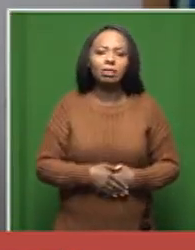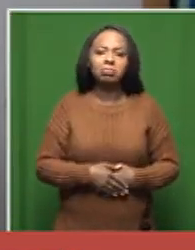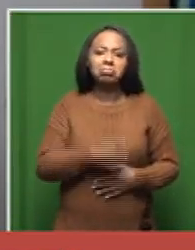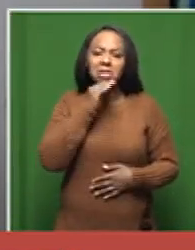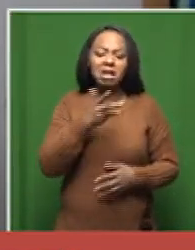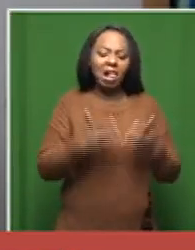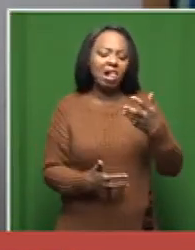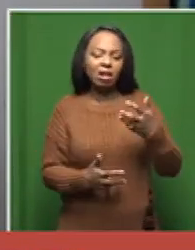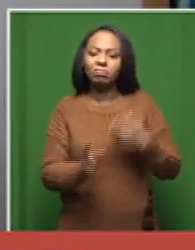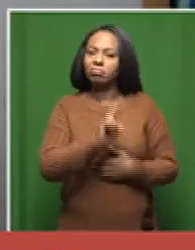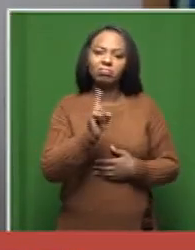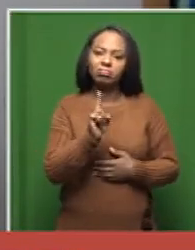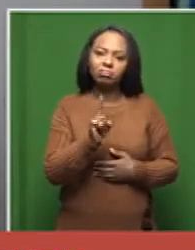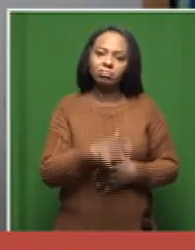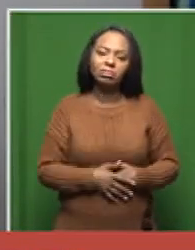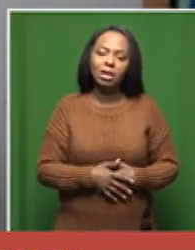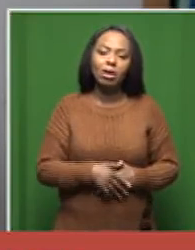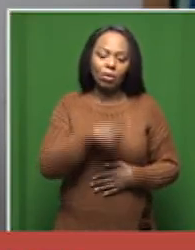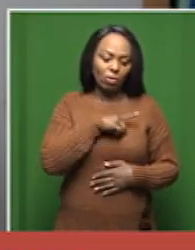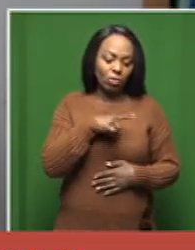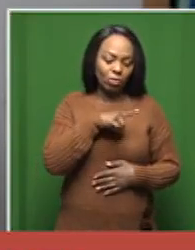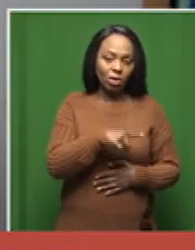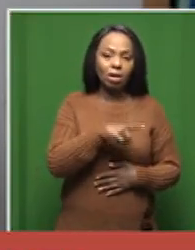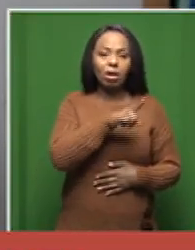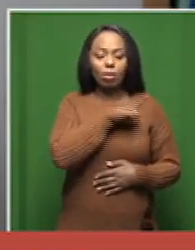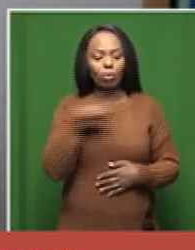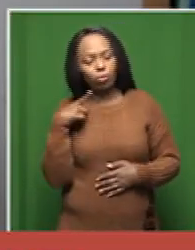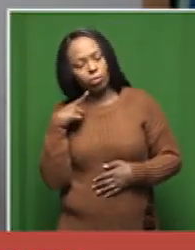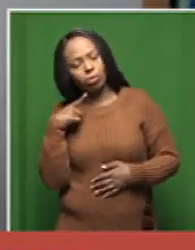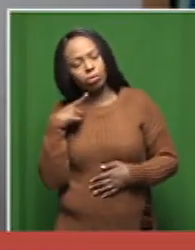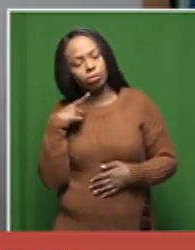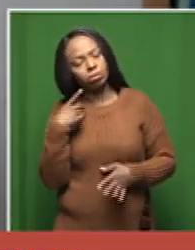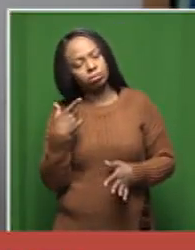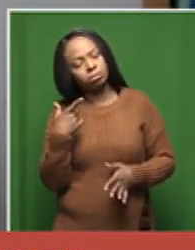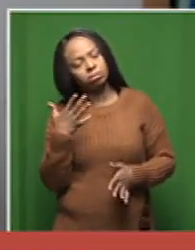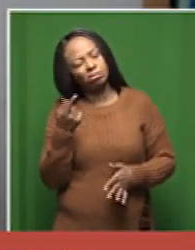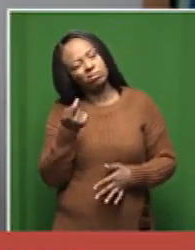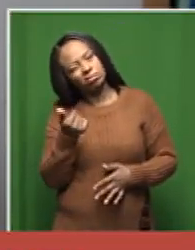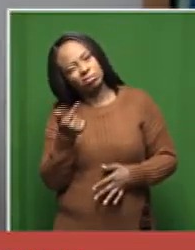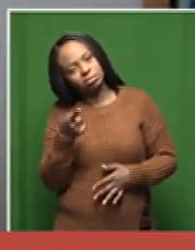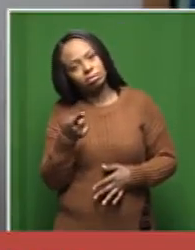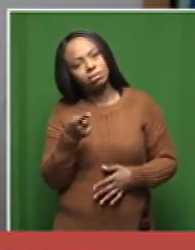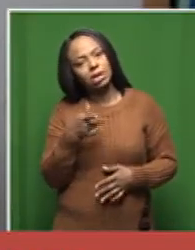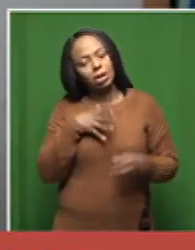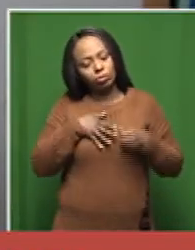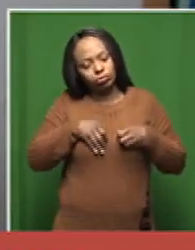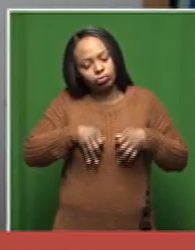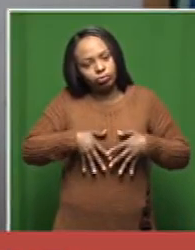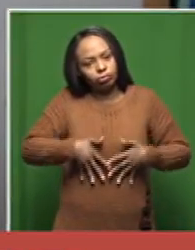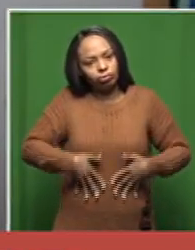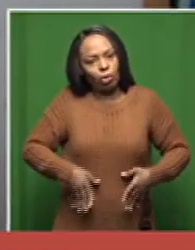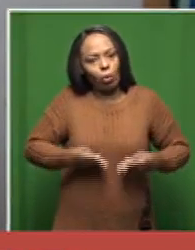whatsoever between that fragile molecule, which lasts maybe a couple of days before it disappears, and the DNA. So that's